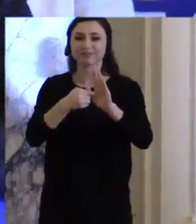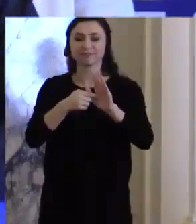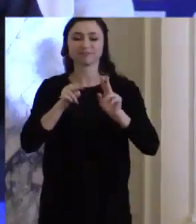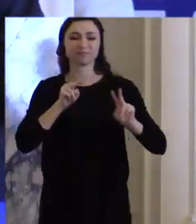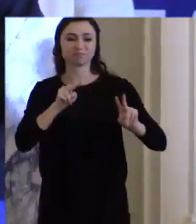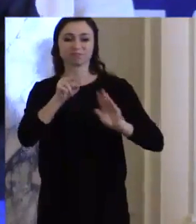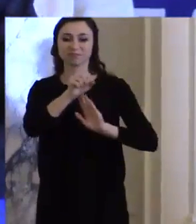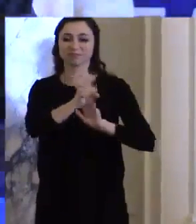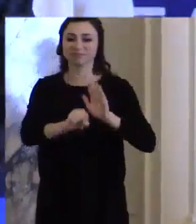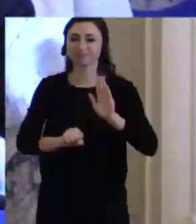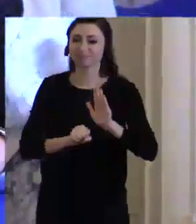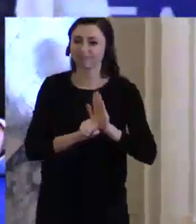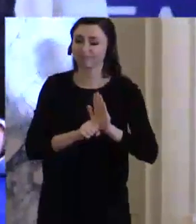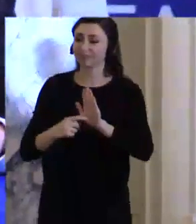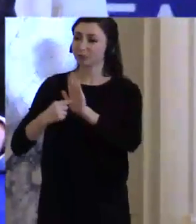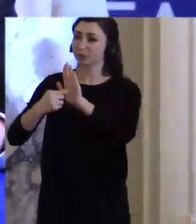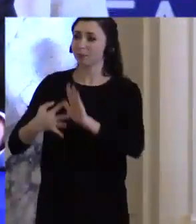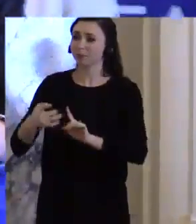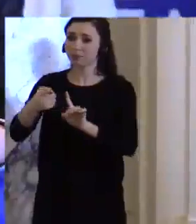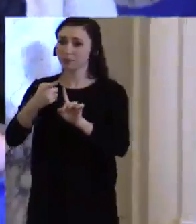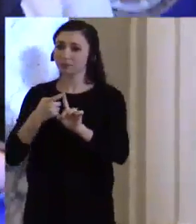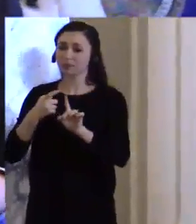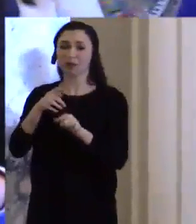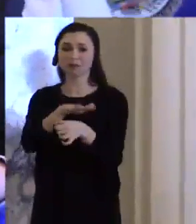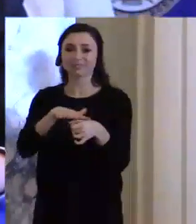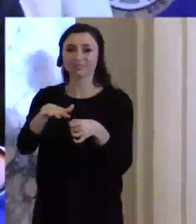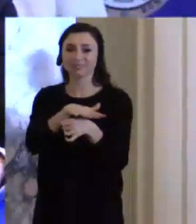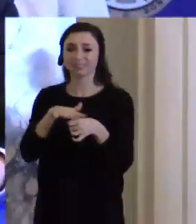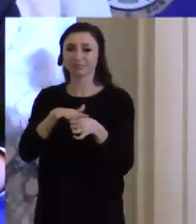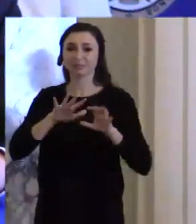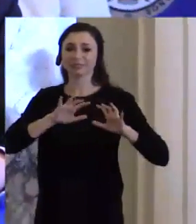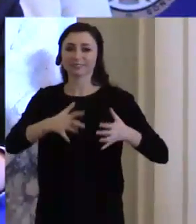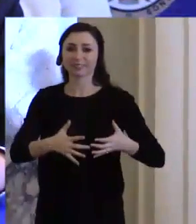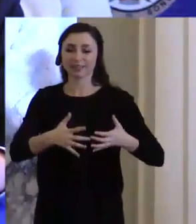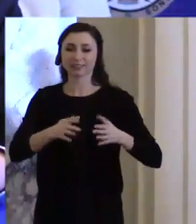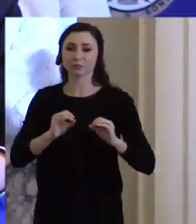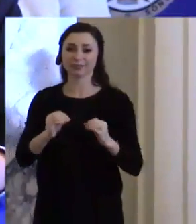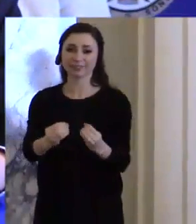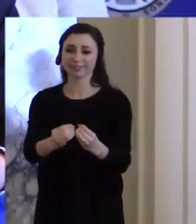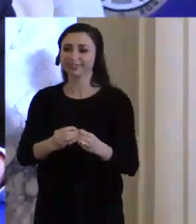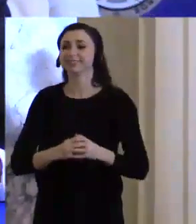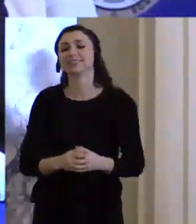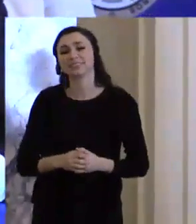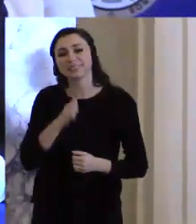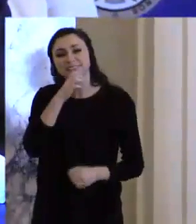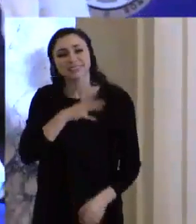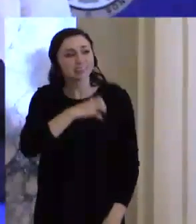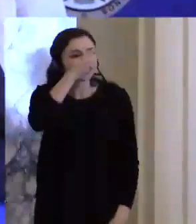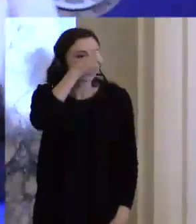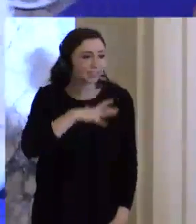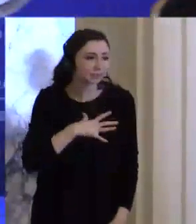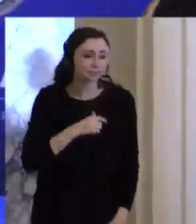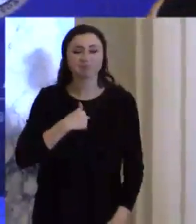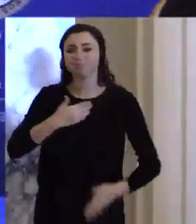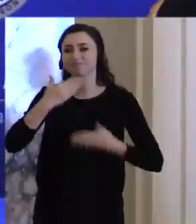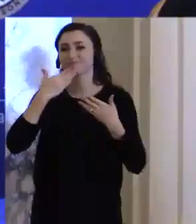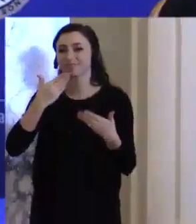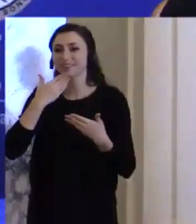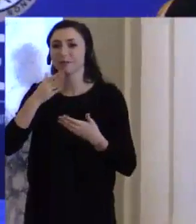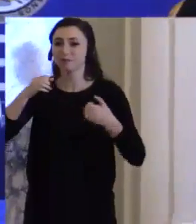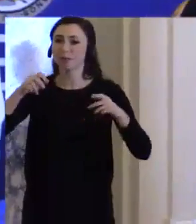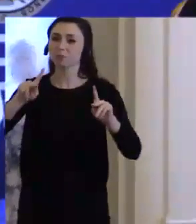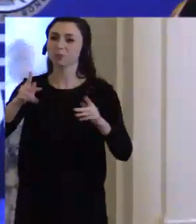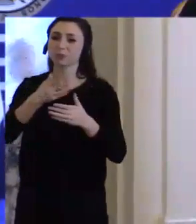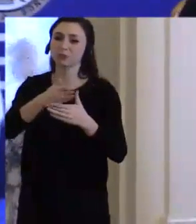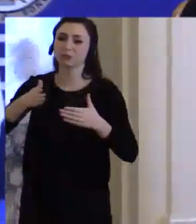states, distinguished representatives of civil society organizations, ladies and gentlemen, I am thankful for the opportunity